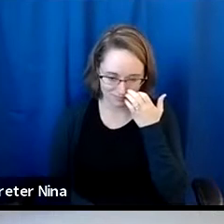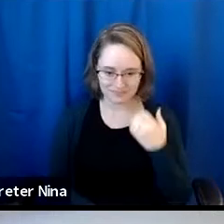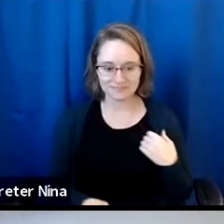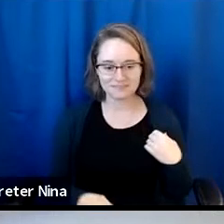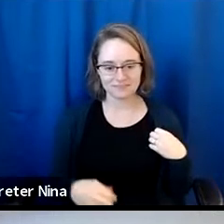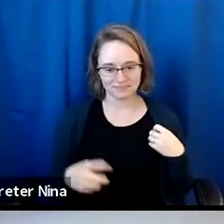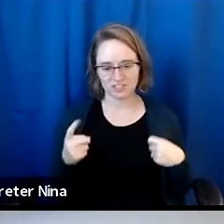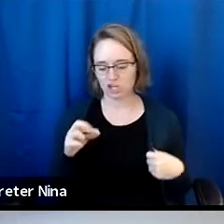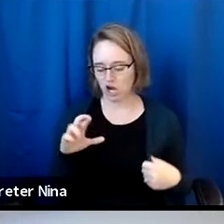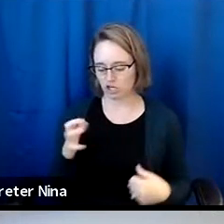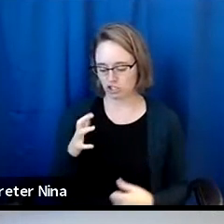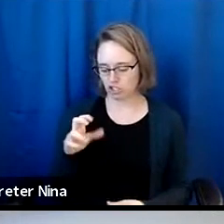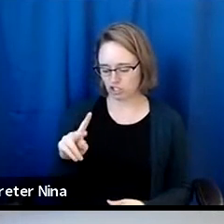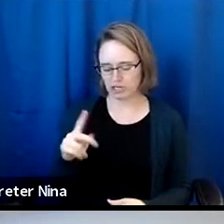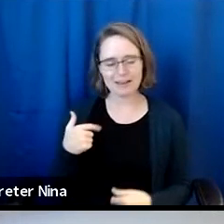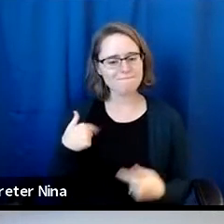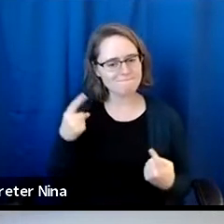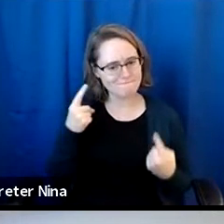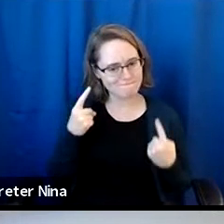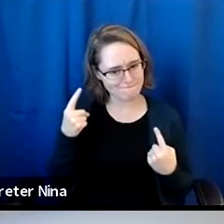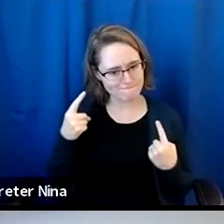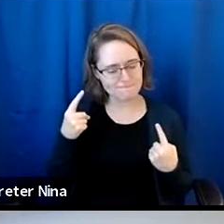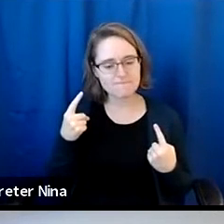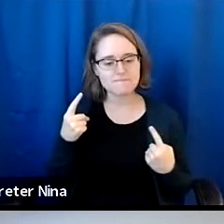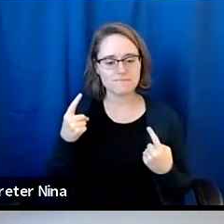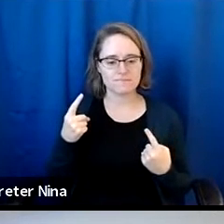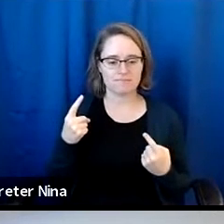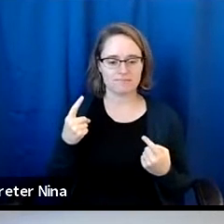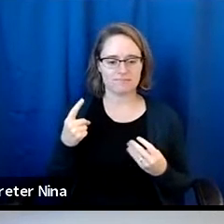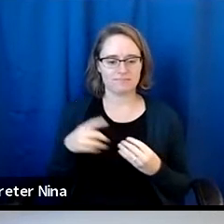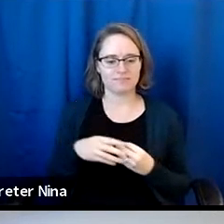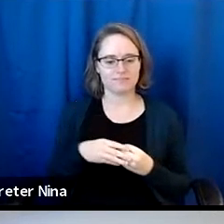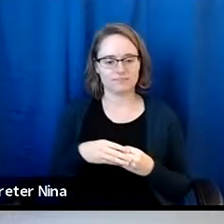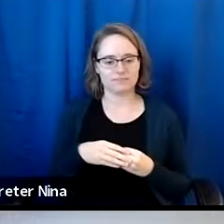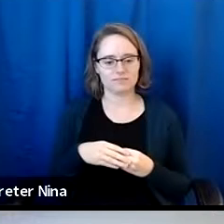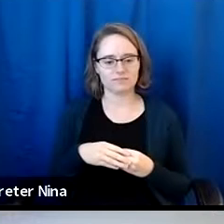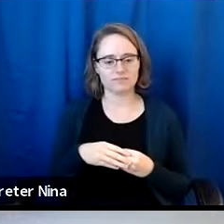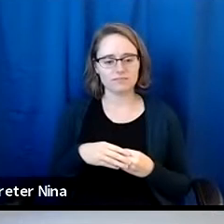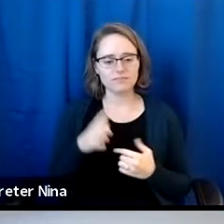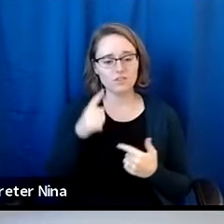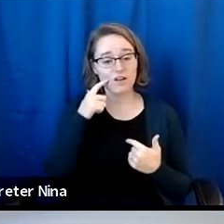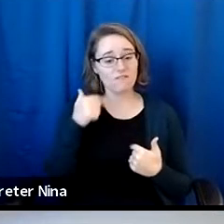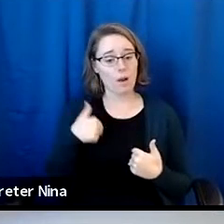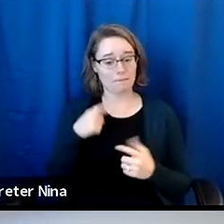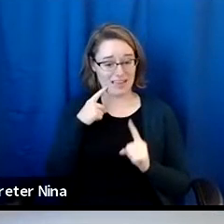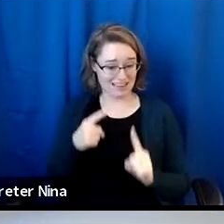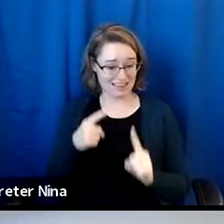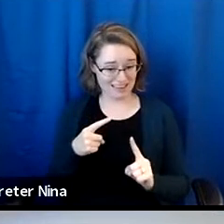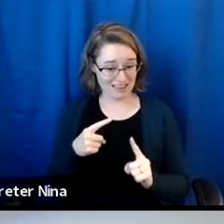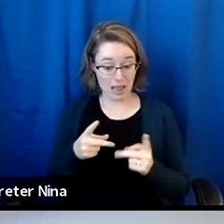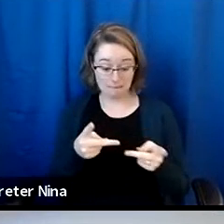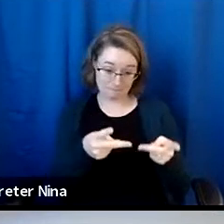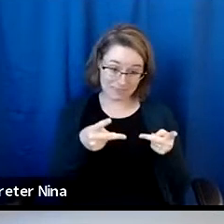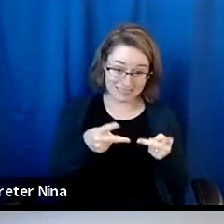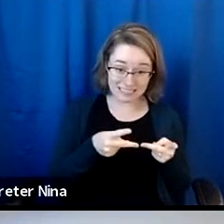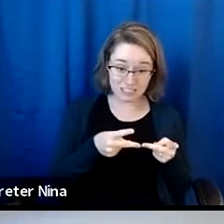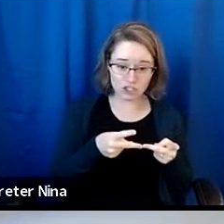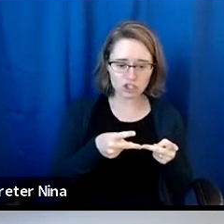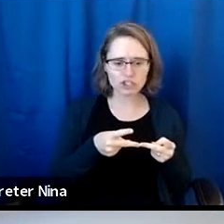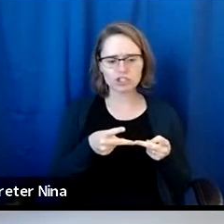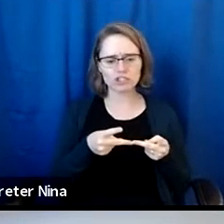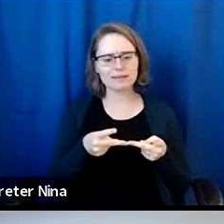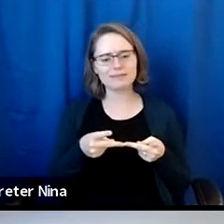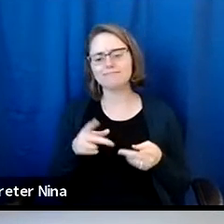So when I think about this, so much of it to me is less about the position and more about, you got to